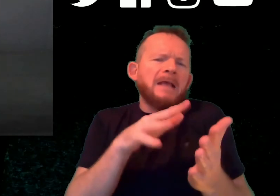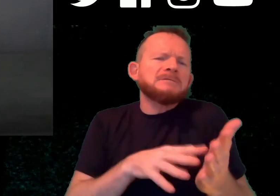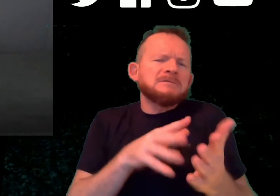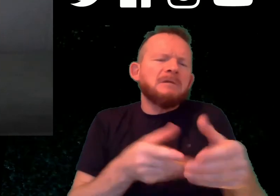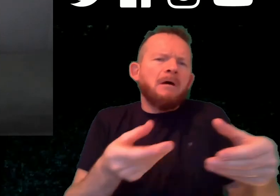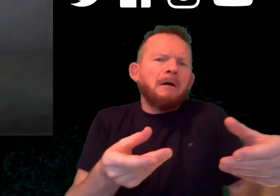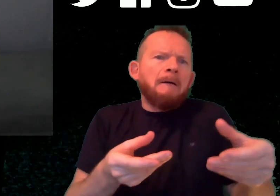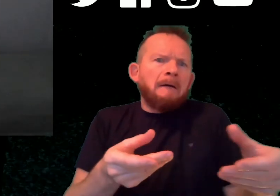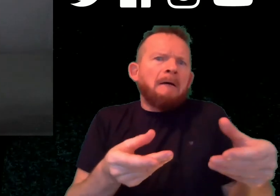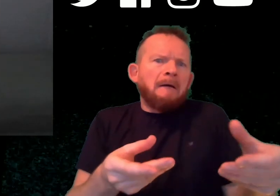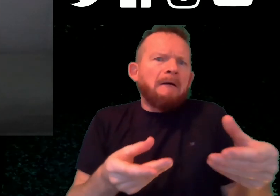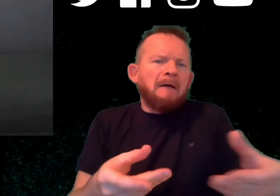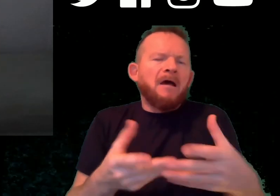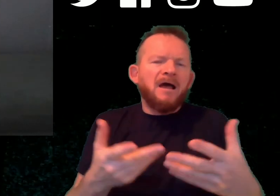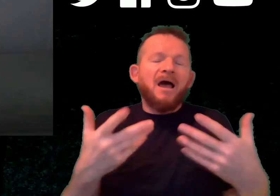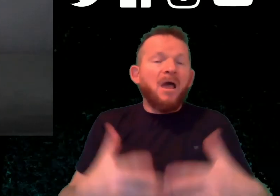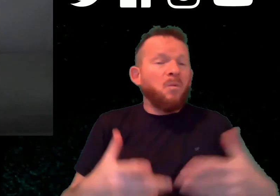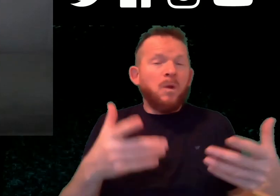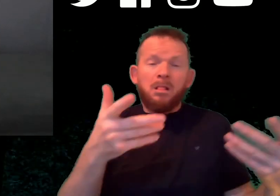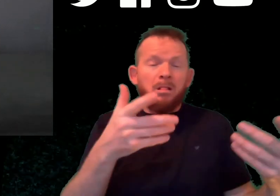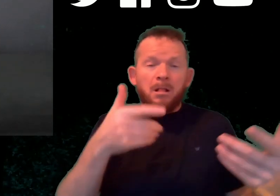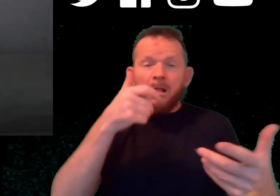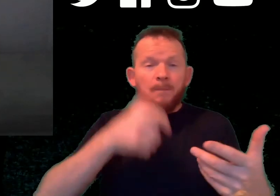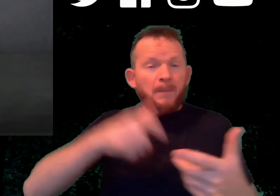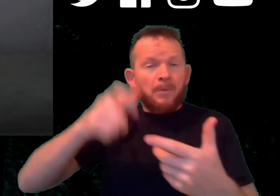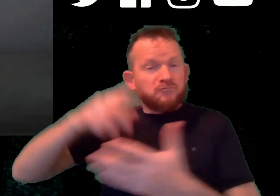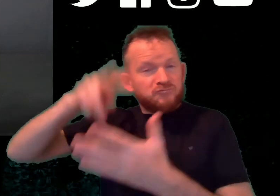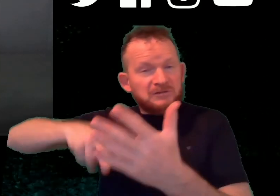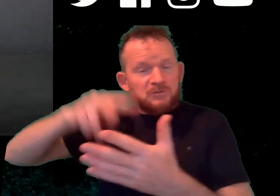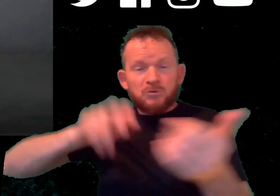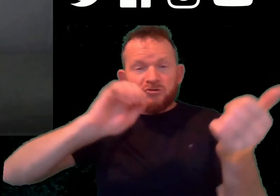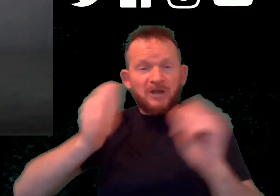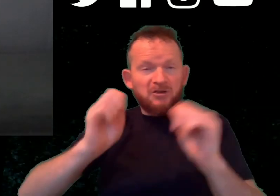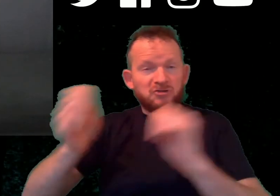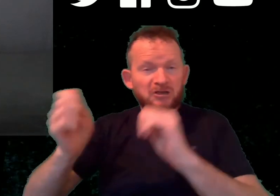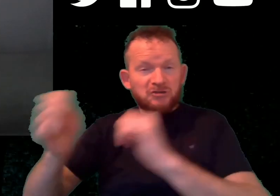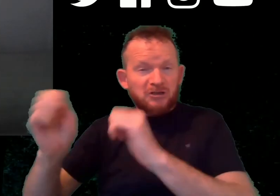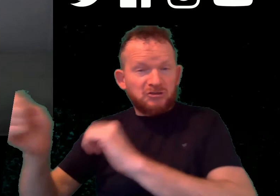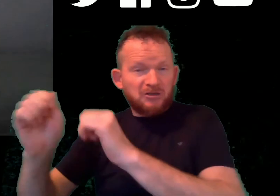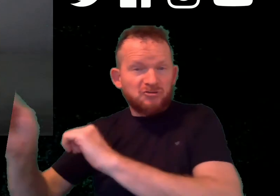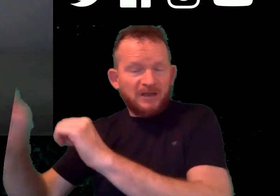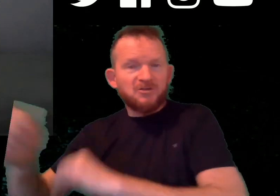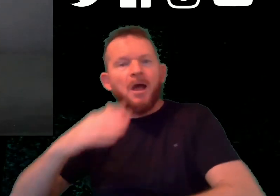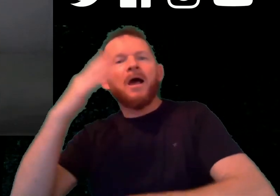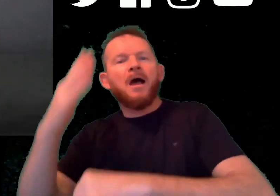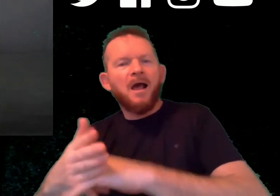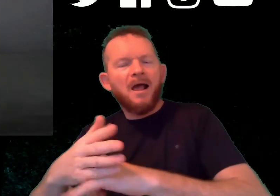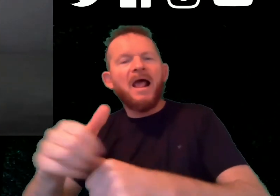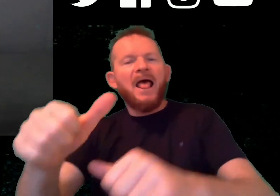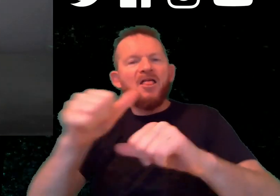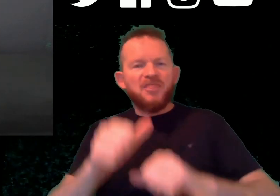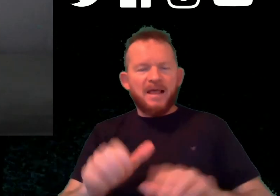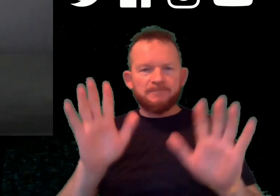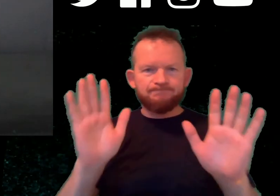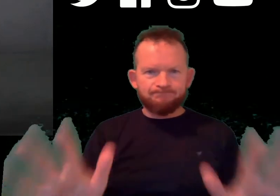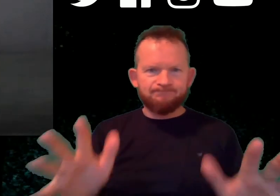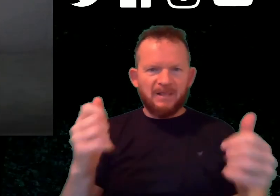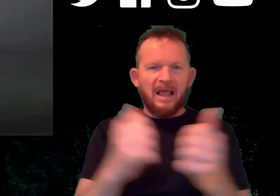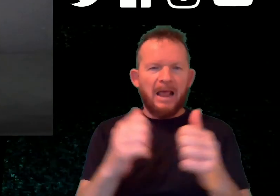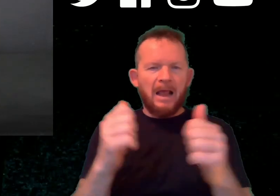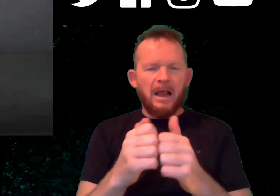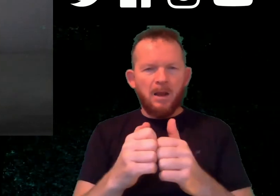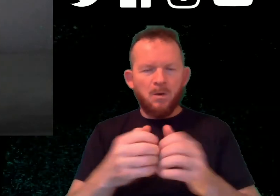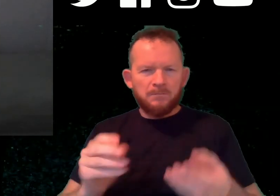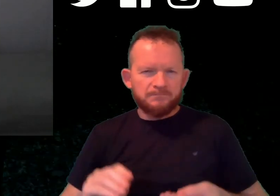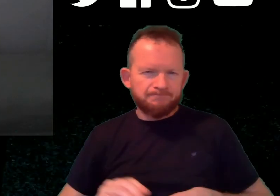as attached to it as you can feel, because it will likely change drastically over the next few stages. And the next one I'm going to touch on is